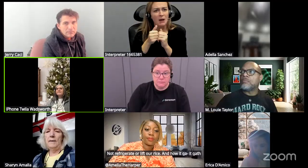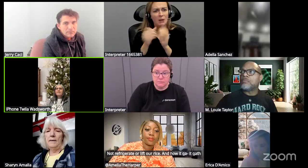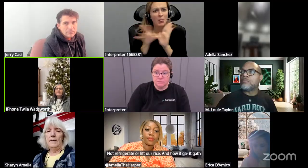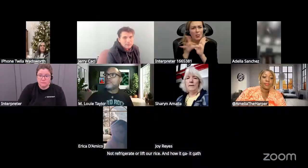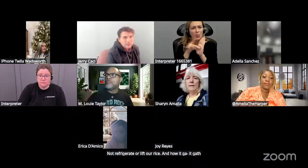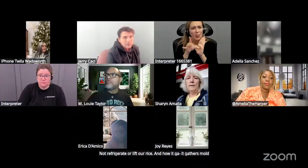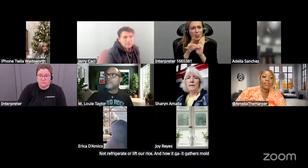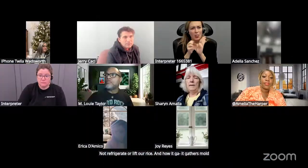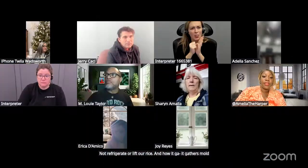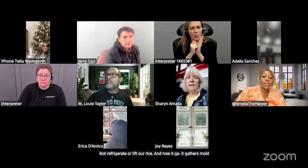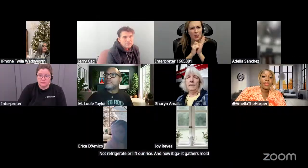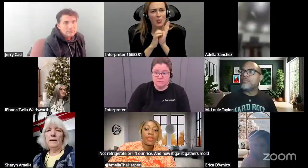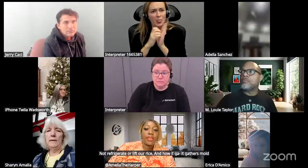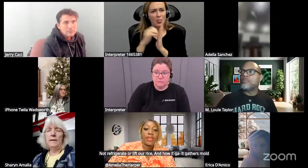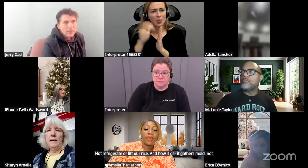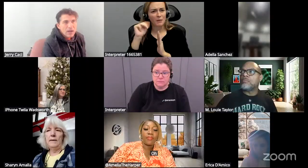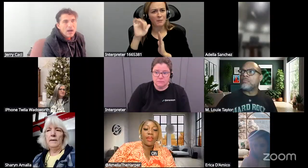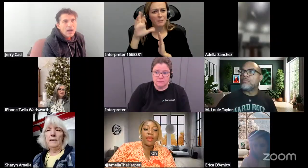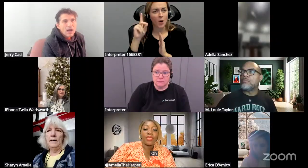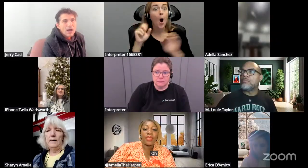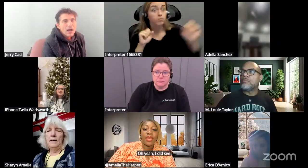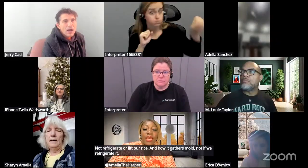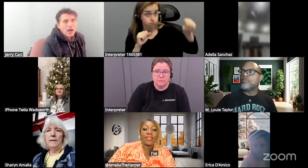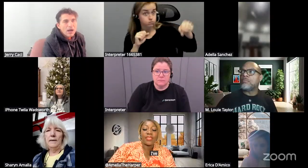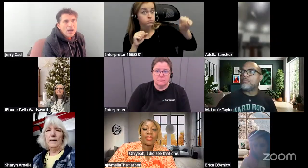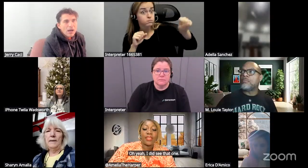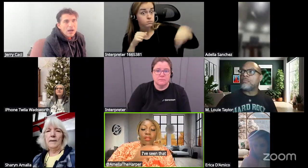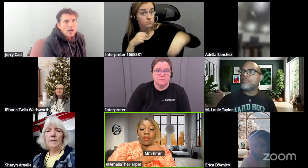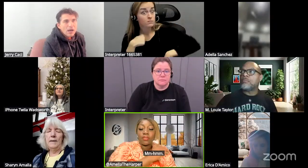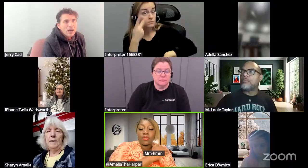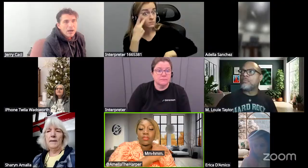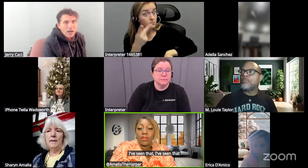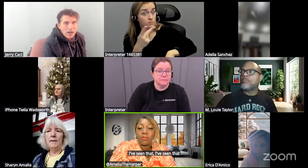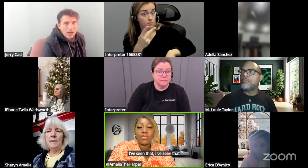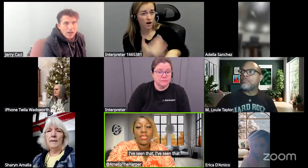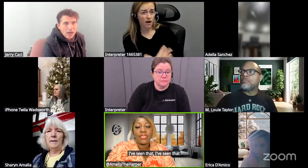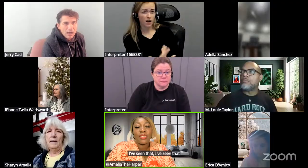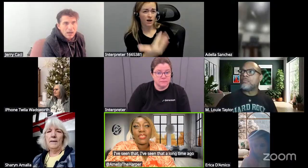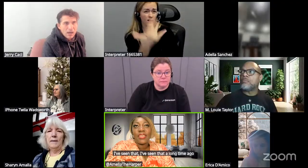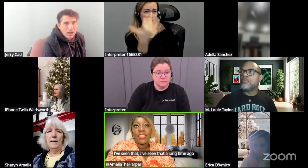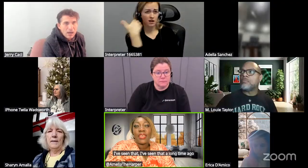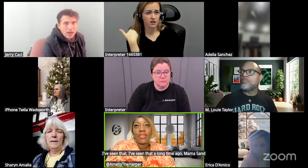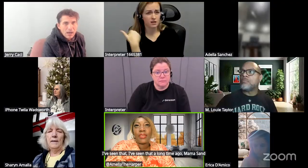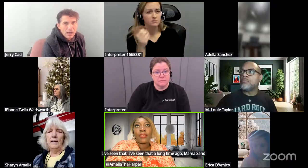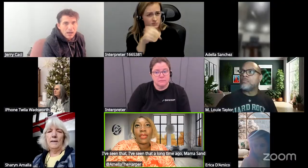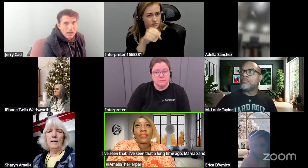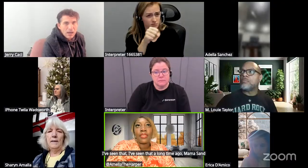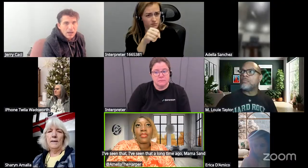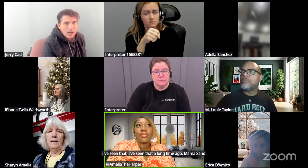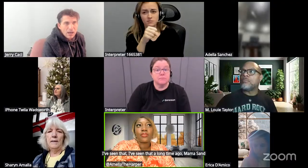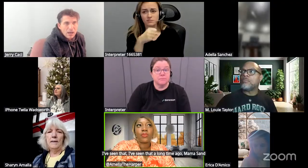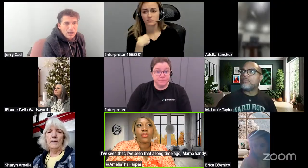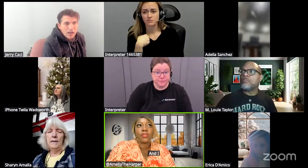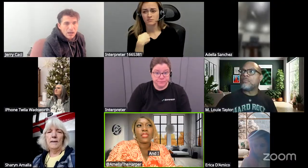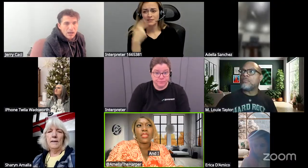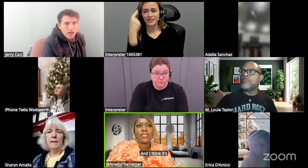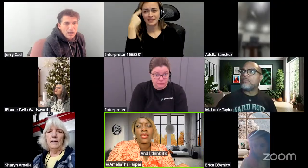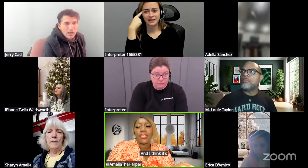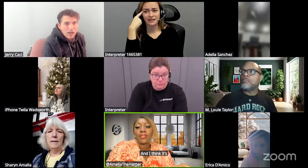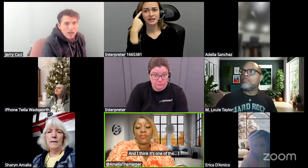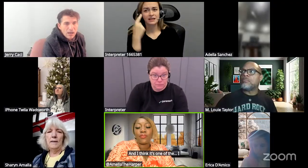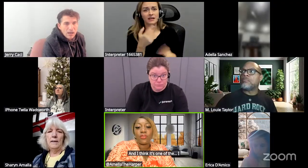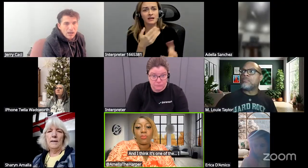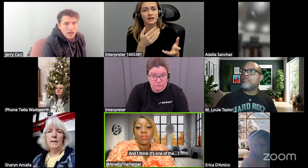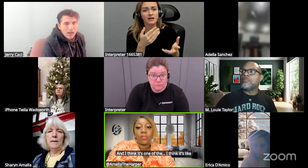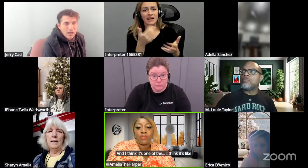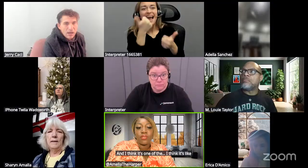mold. Not to Oh if we yeah, I did see refrigerate I've it. that one. seen that. I've seen that a long time ago, Mama Sandy. And I think it's one of the, I think it's like any